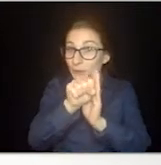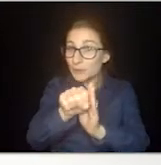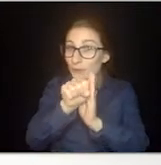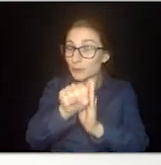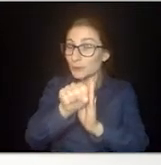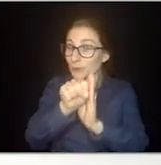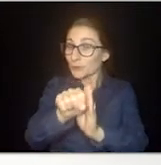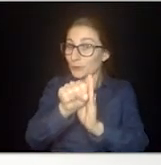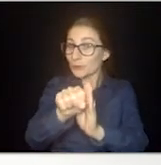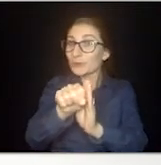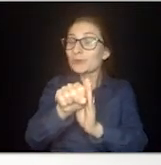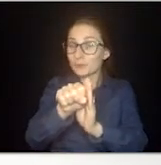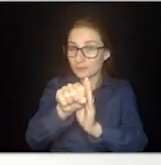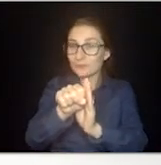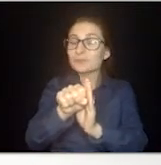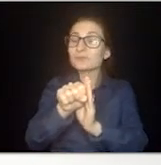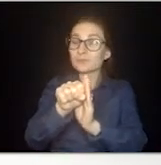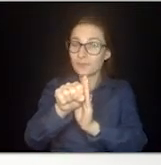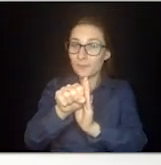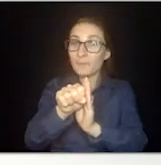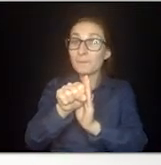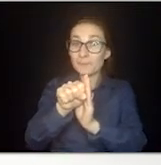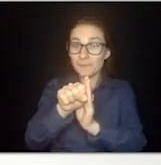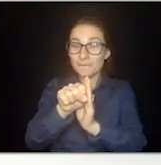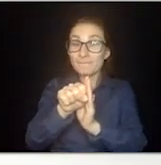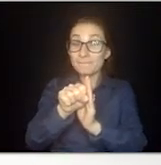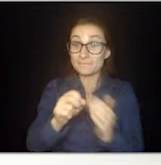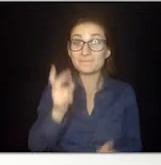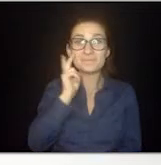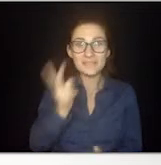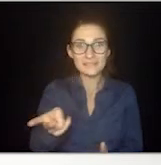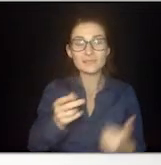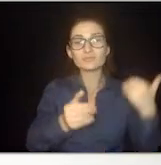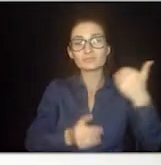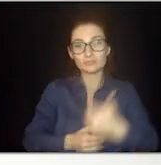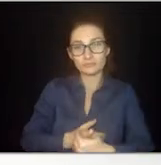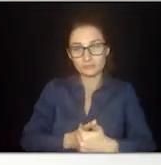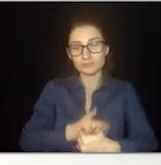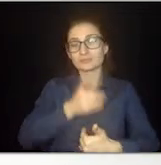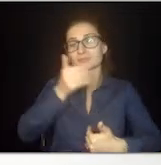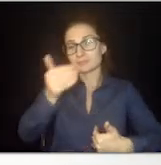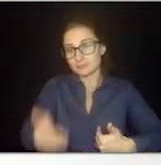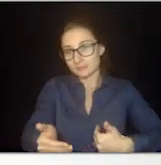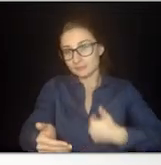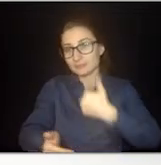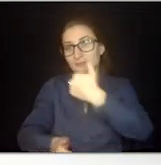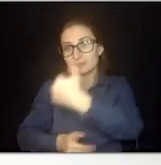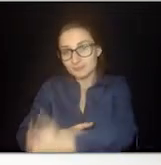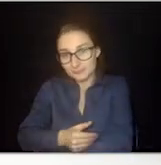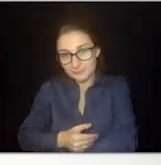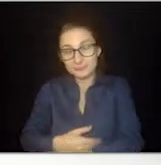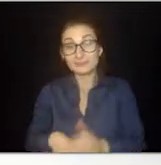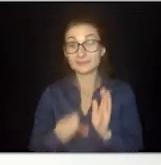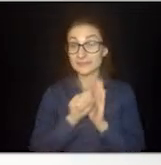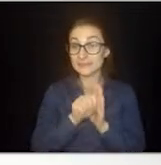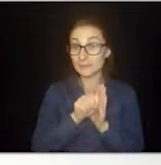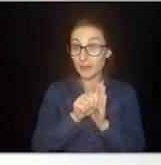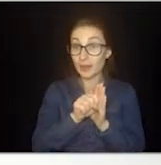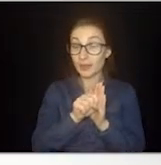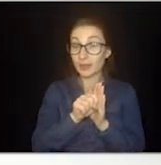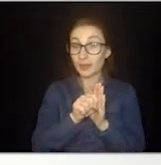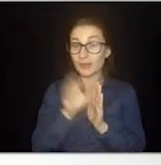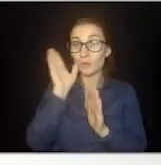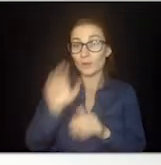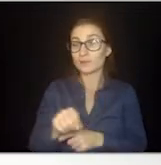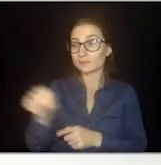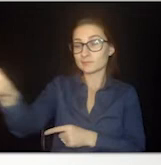Symbols. We're moving into symbols. You see the progression? So we're moving into symbols, and that